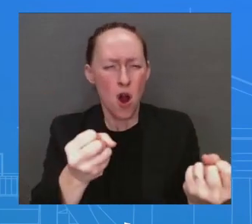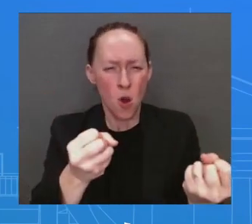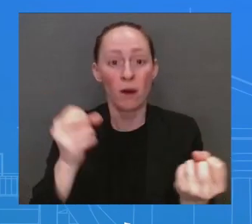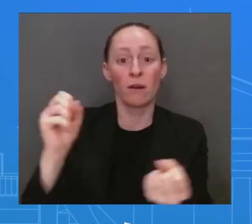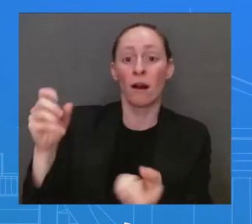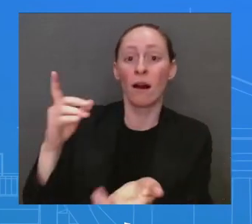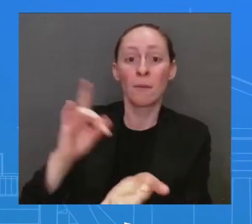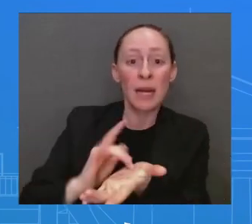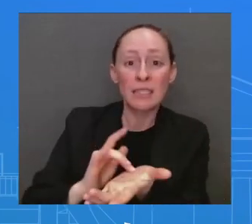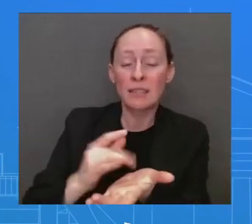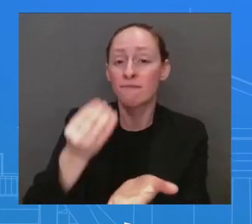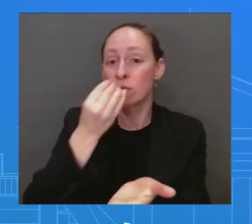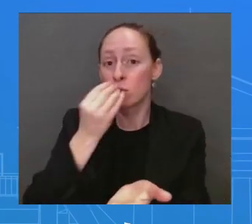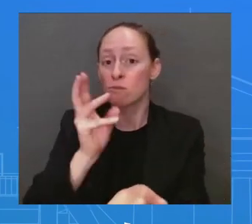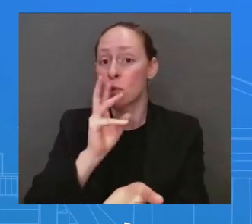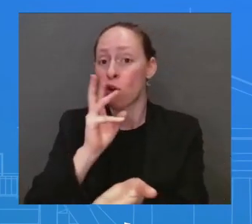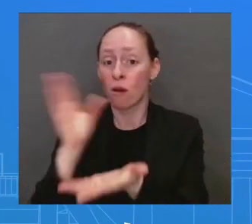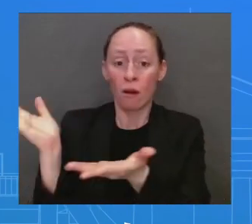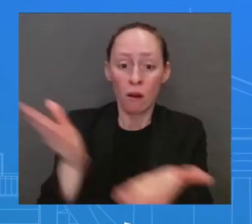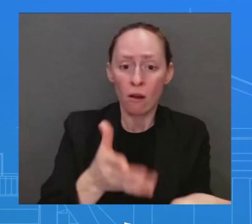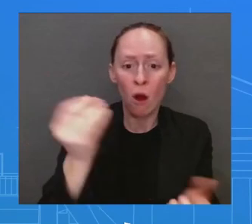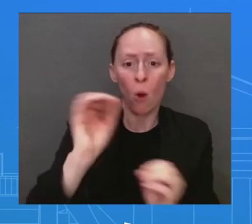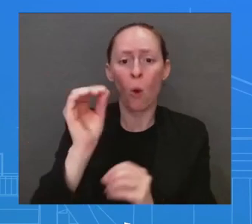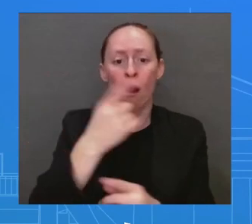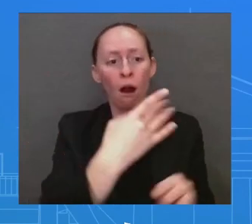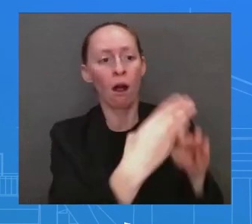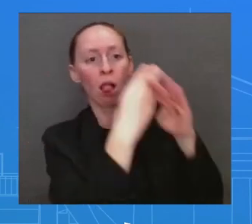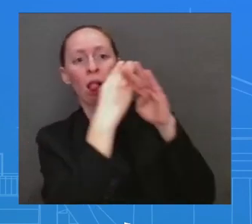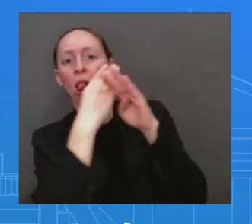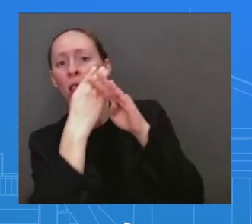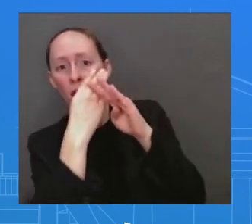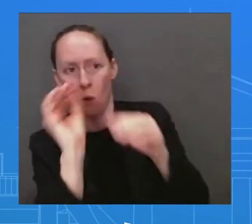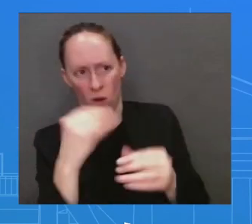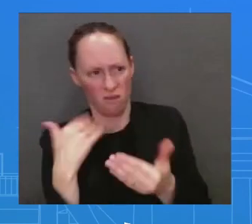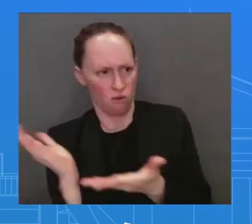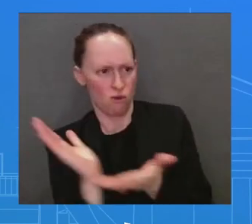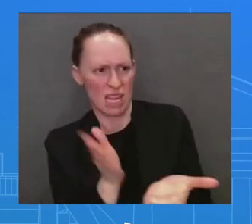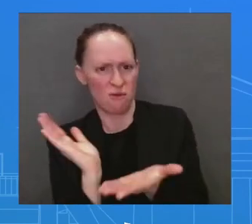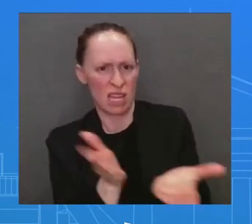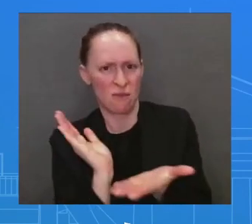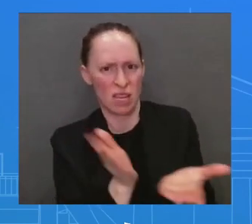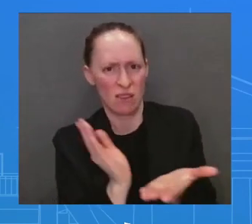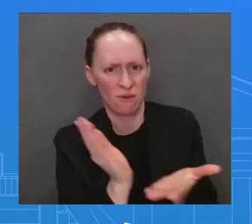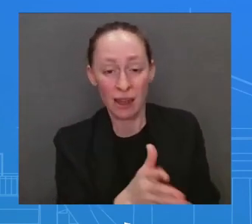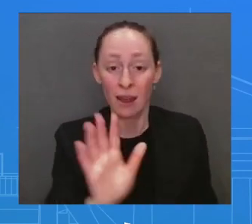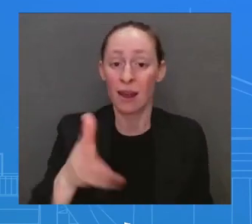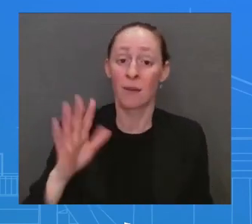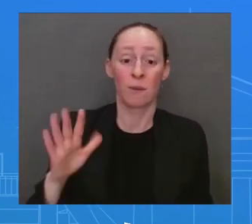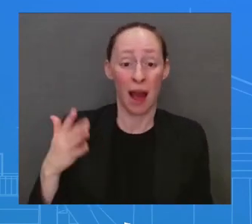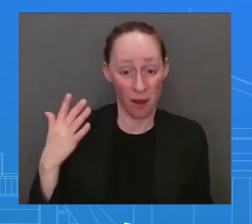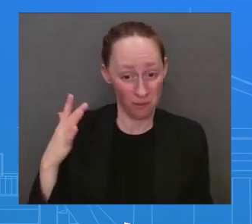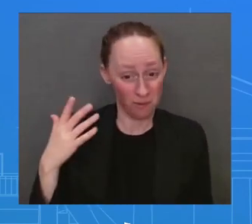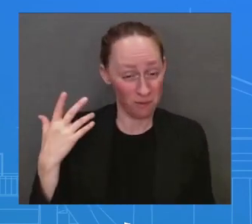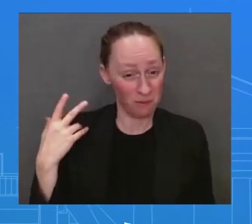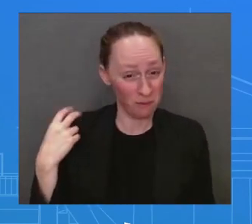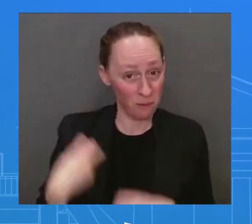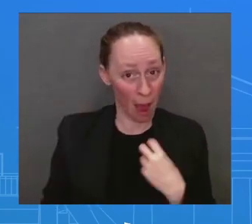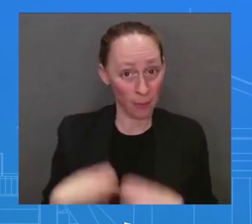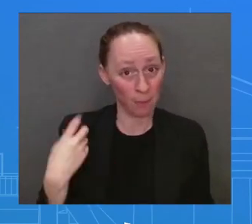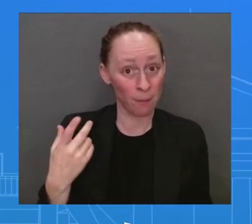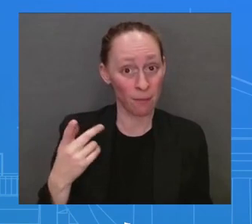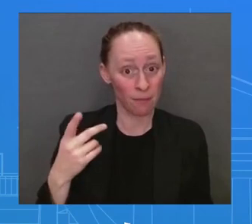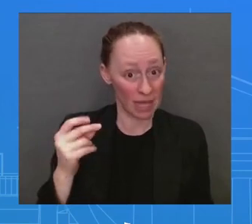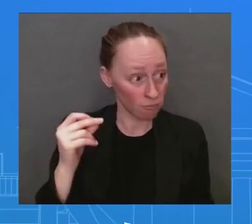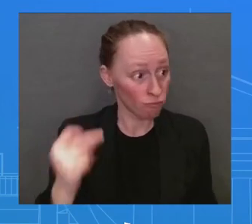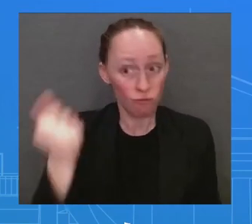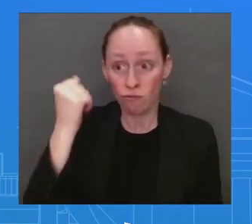and to allow for the safe movement of people out. But again, there's a lot that goes into that, Matt. You got to we got, you know, we get the Rafah crossing's open on the way in. It's not open